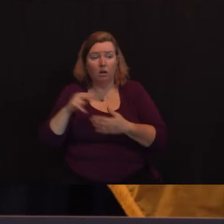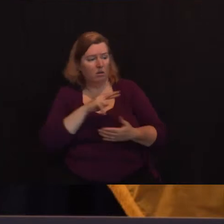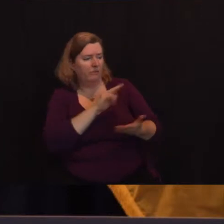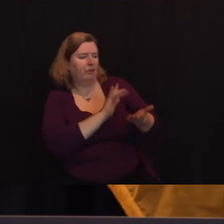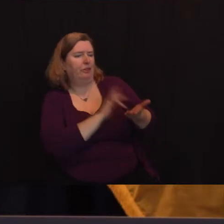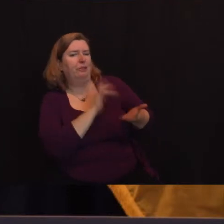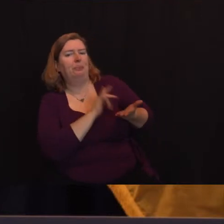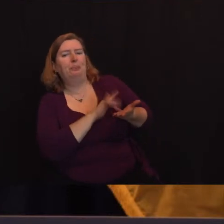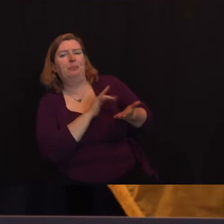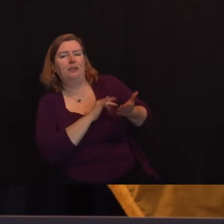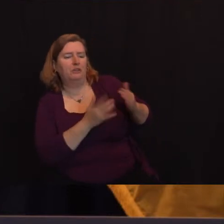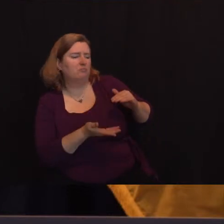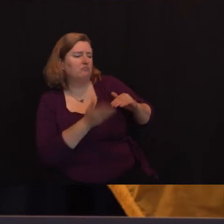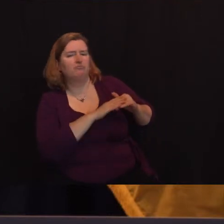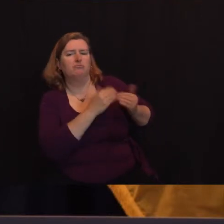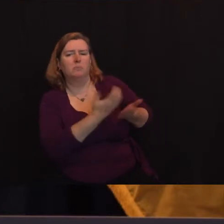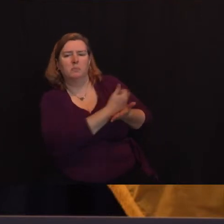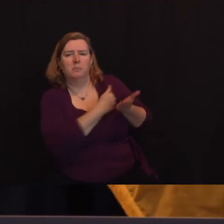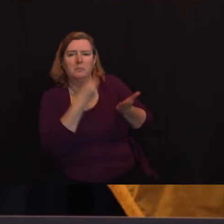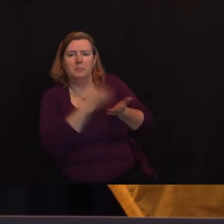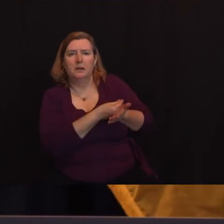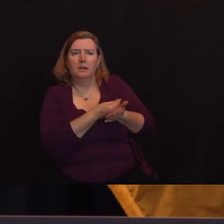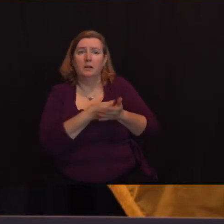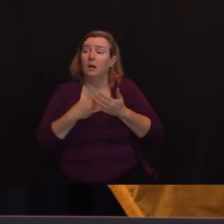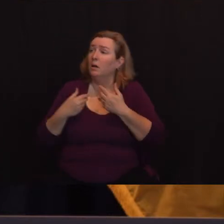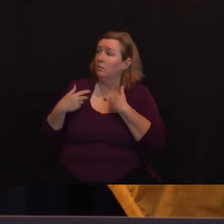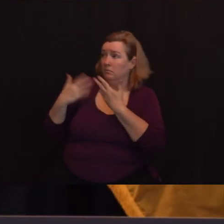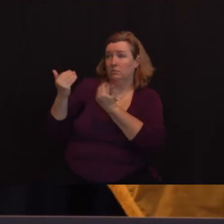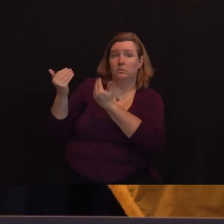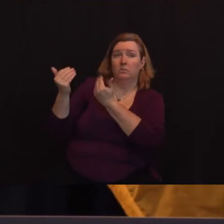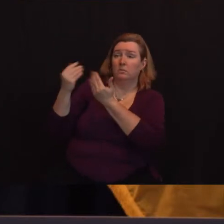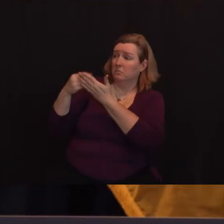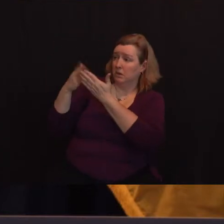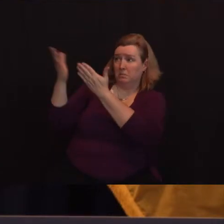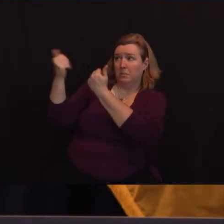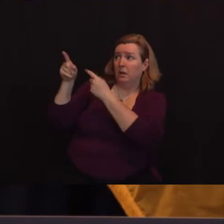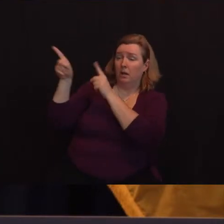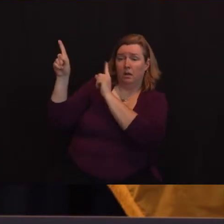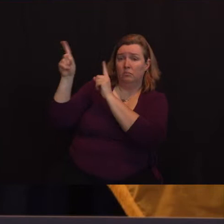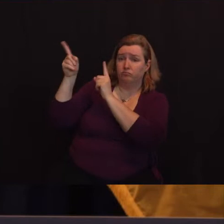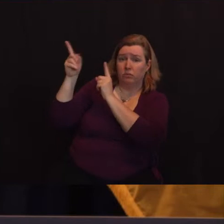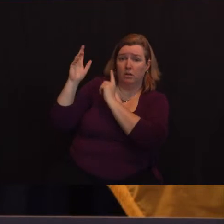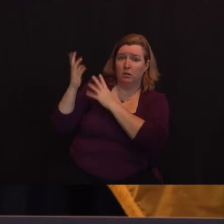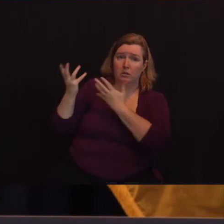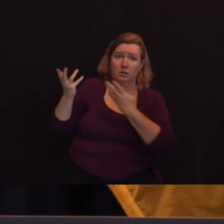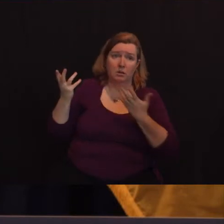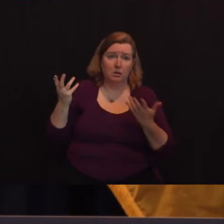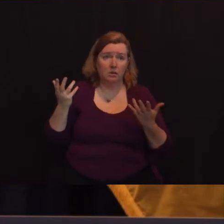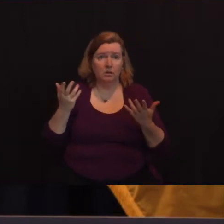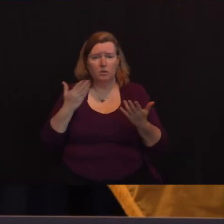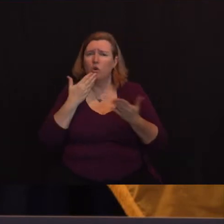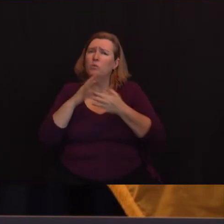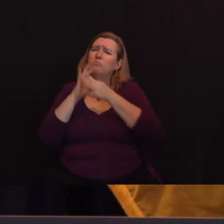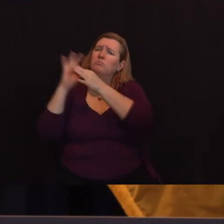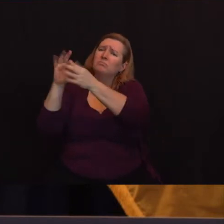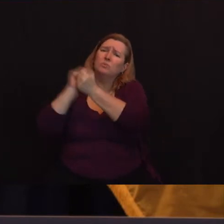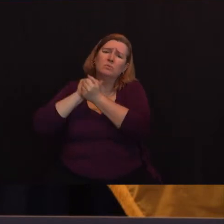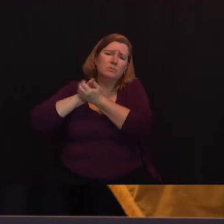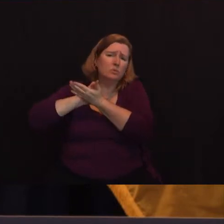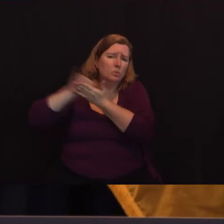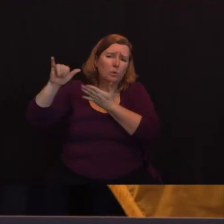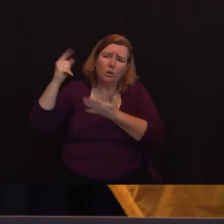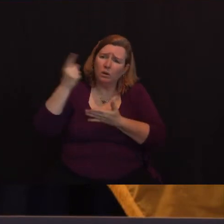because that would be part of the deal. We have enjoyed very good relations with New York forever and always, and I'm